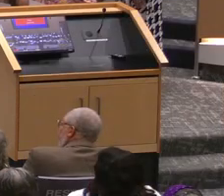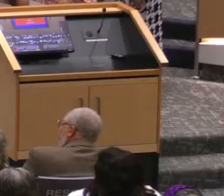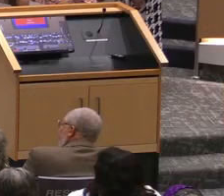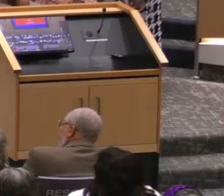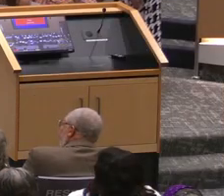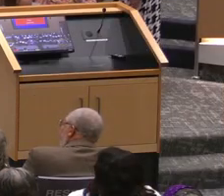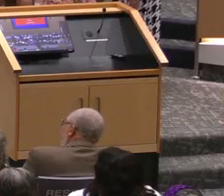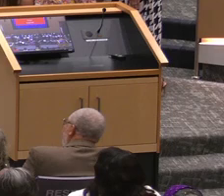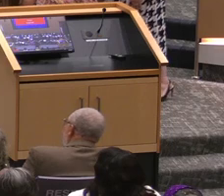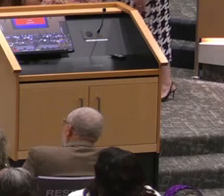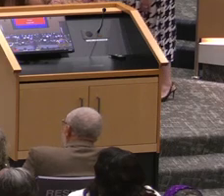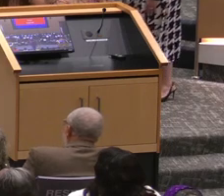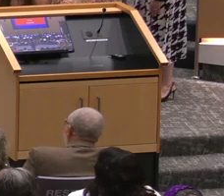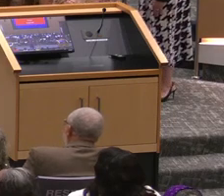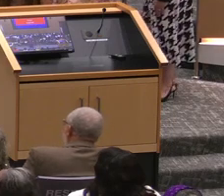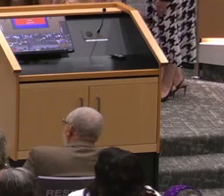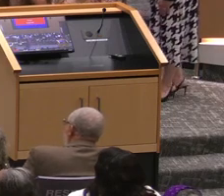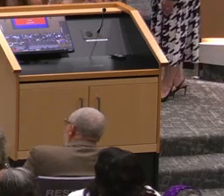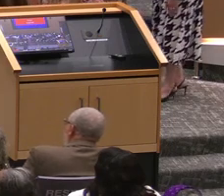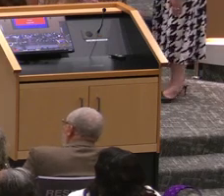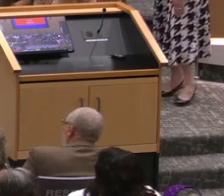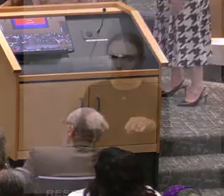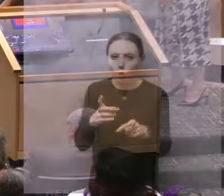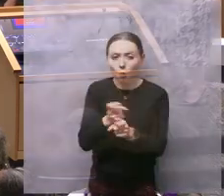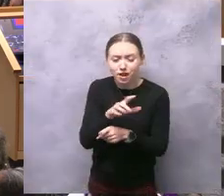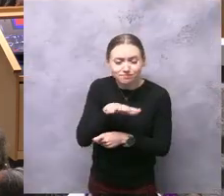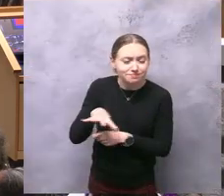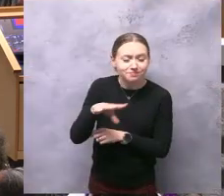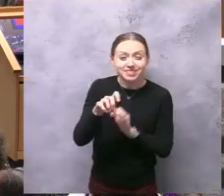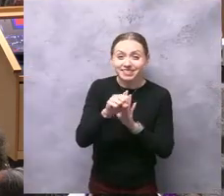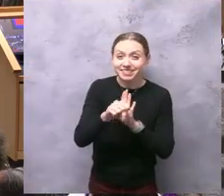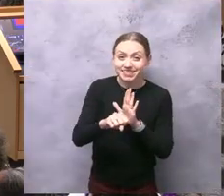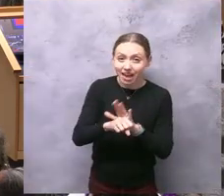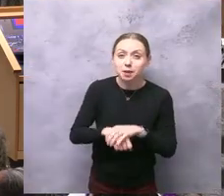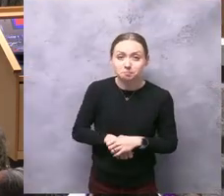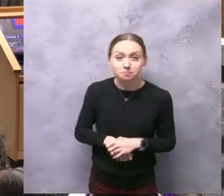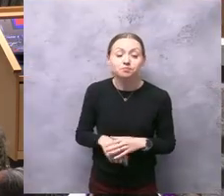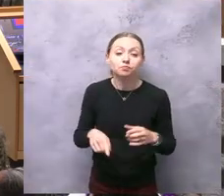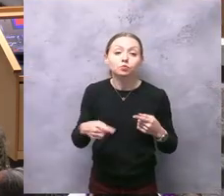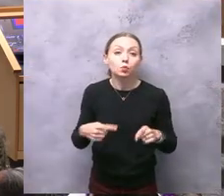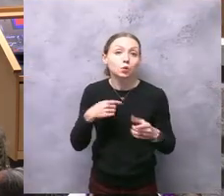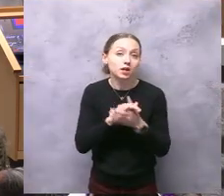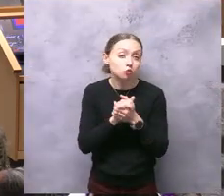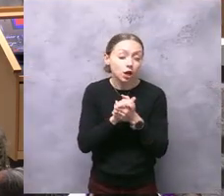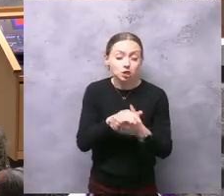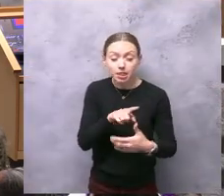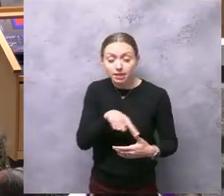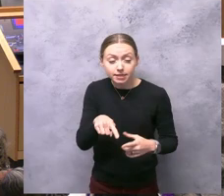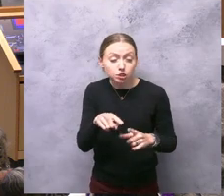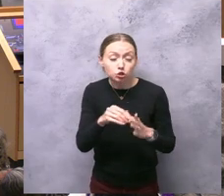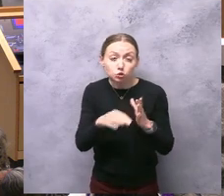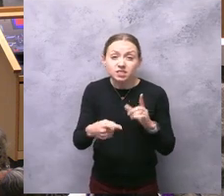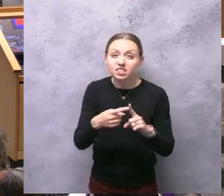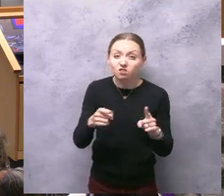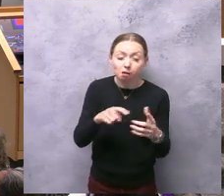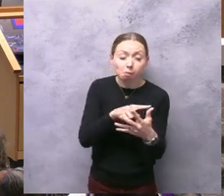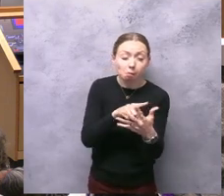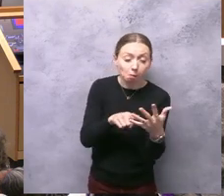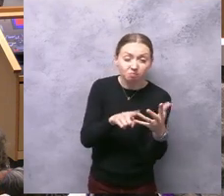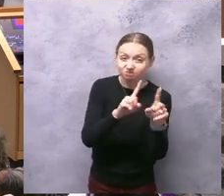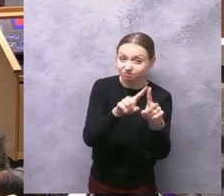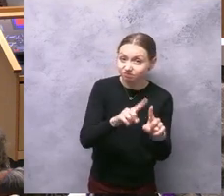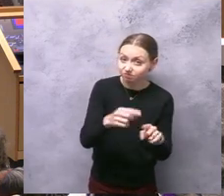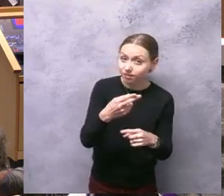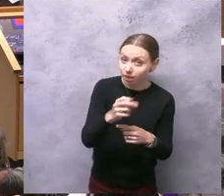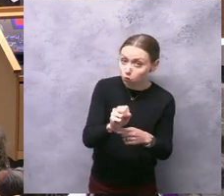And again, these are state winners. As we congratulate these fine students from Bridgeland, Cypress Creek, Cypress Fair, and Jersey Village High School,